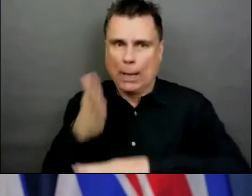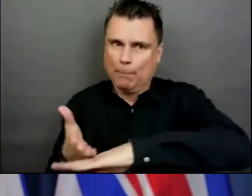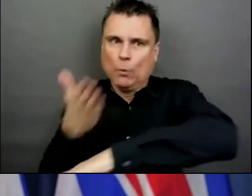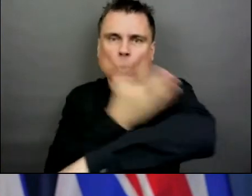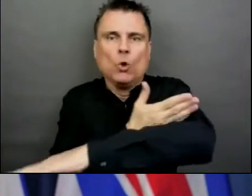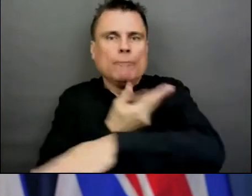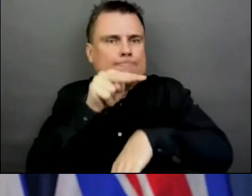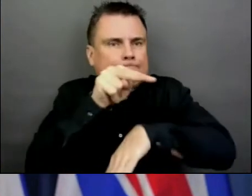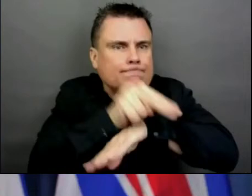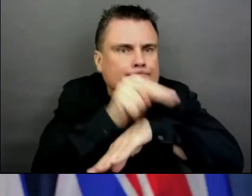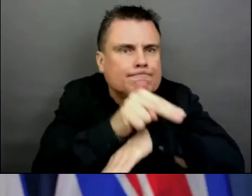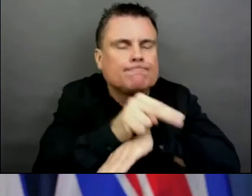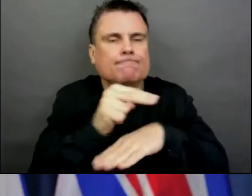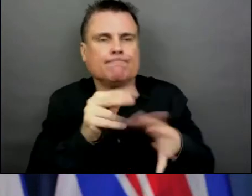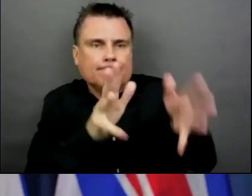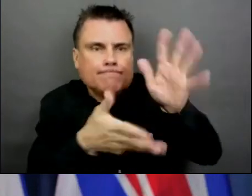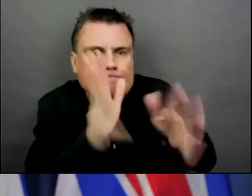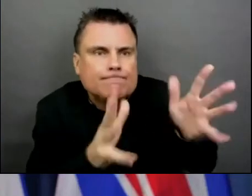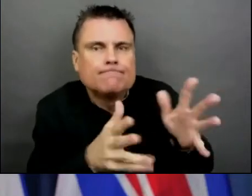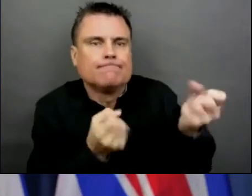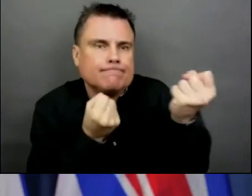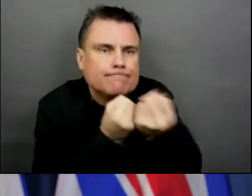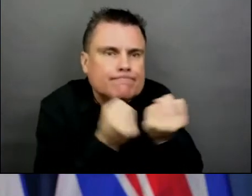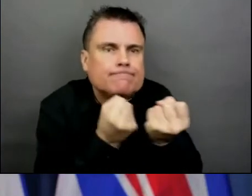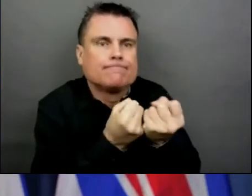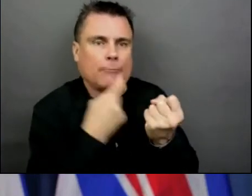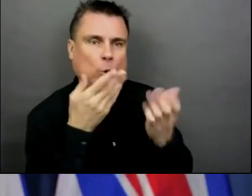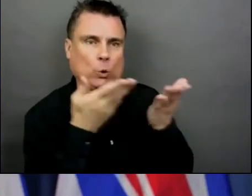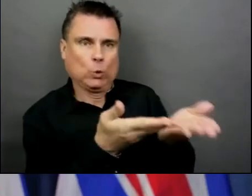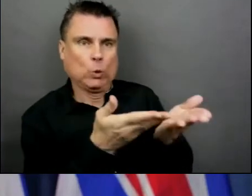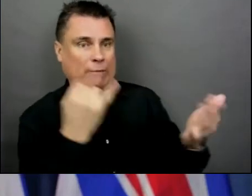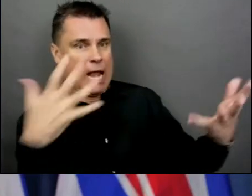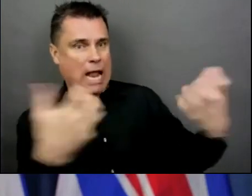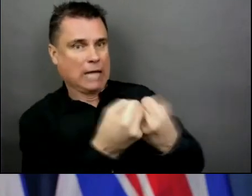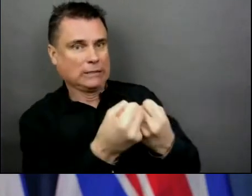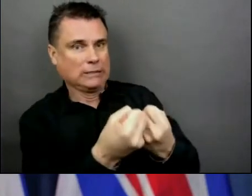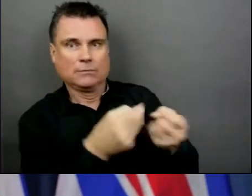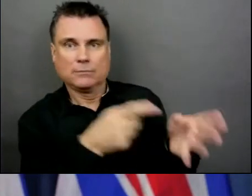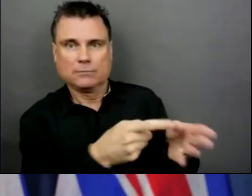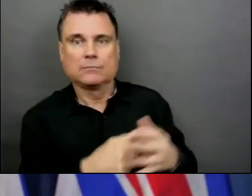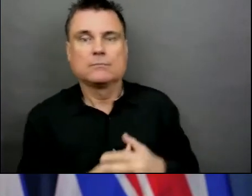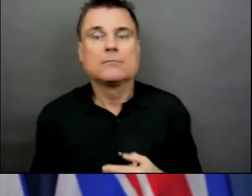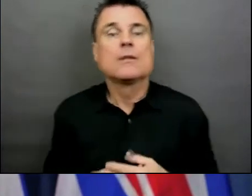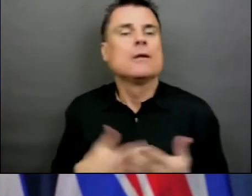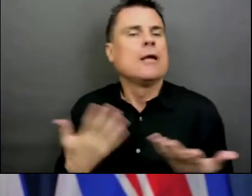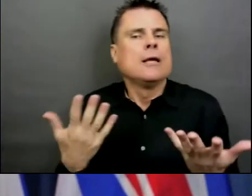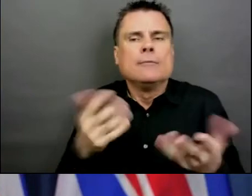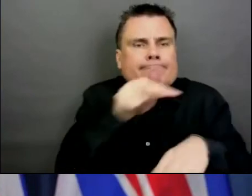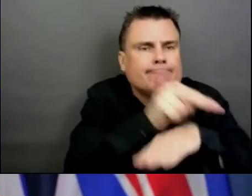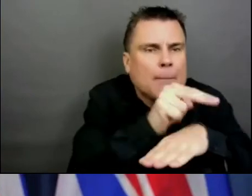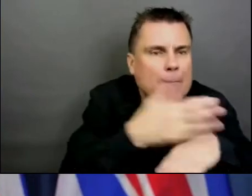priority, and more than ever, ICBC is going to reflect that going forward. Thank you.